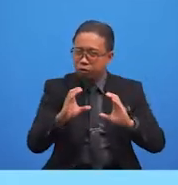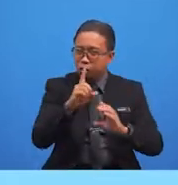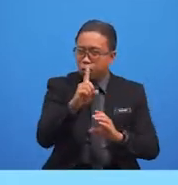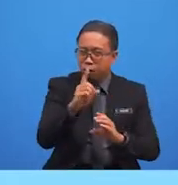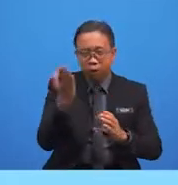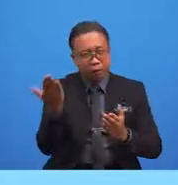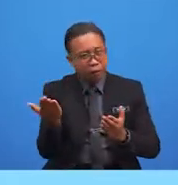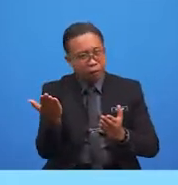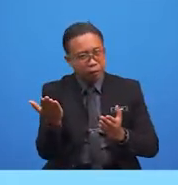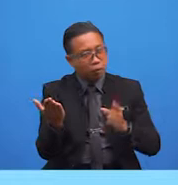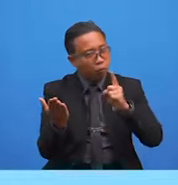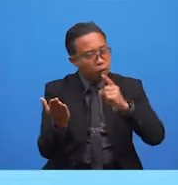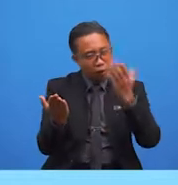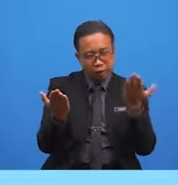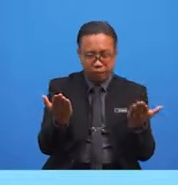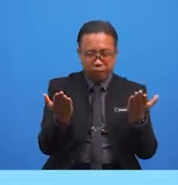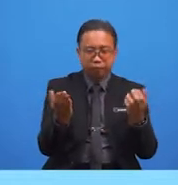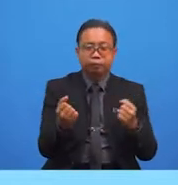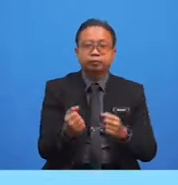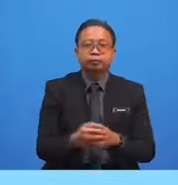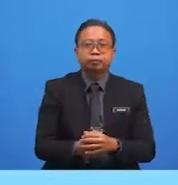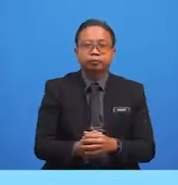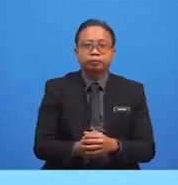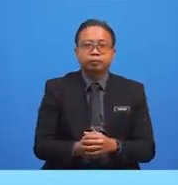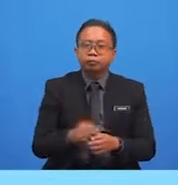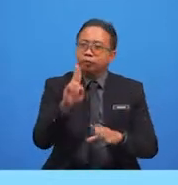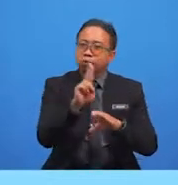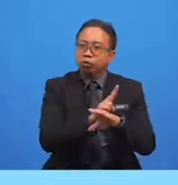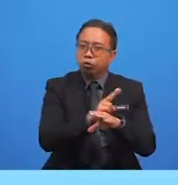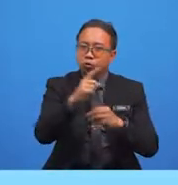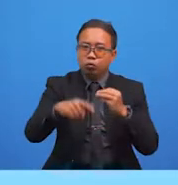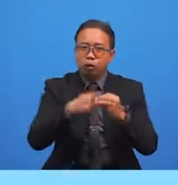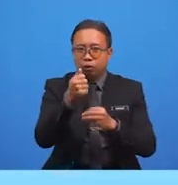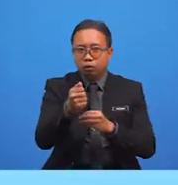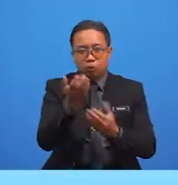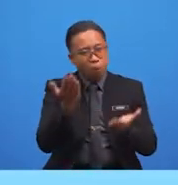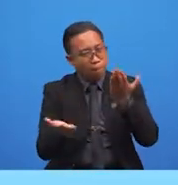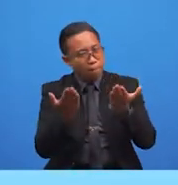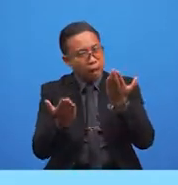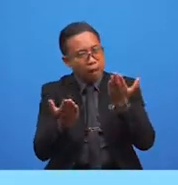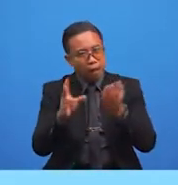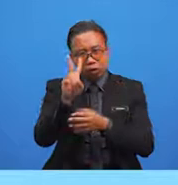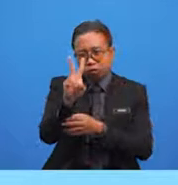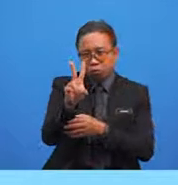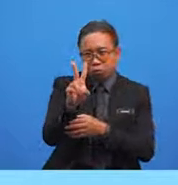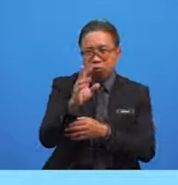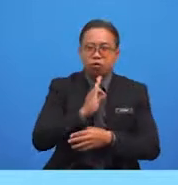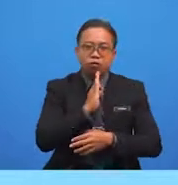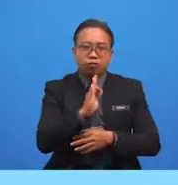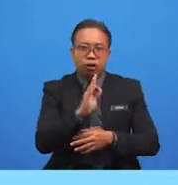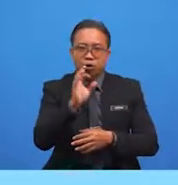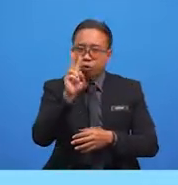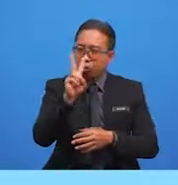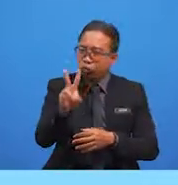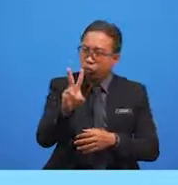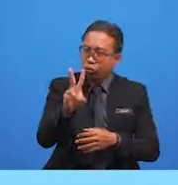hand and on the other hand. They are used when you are comparing two different facts or two